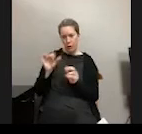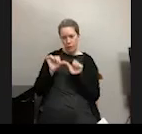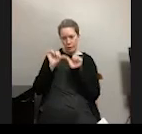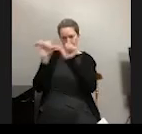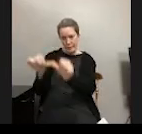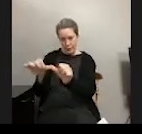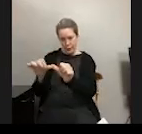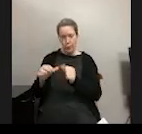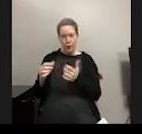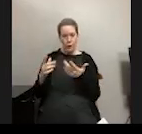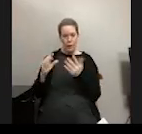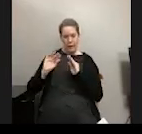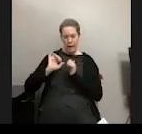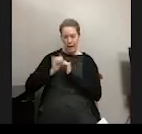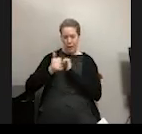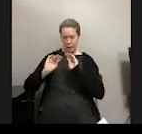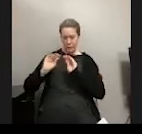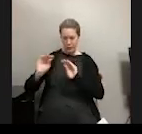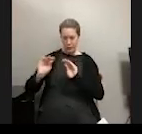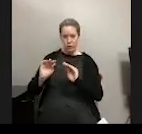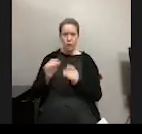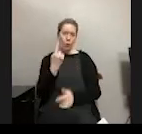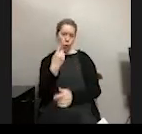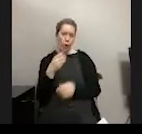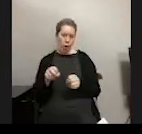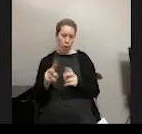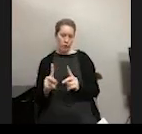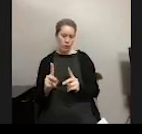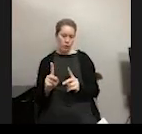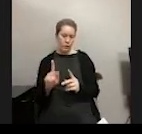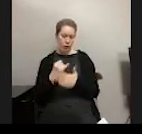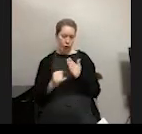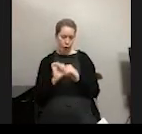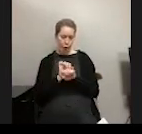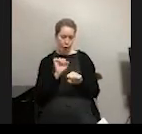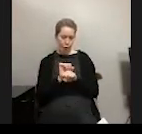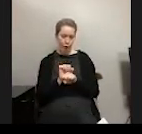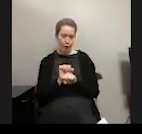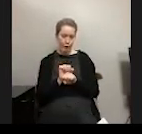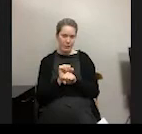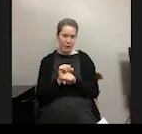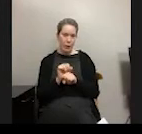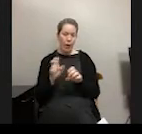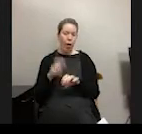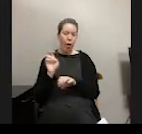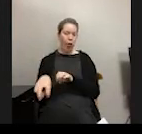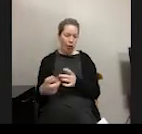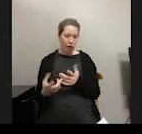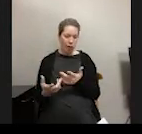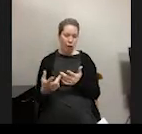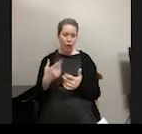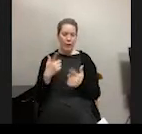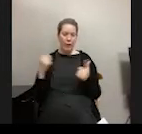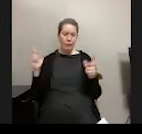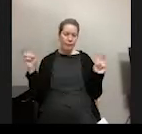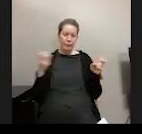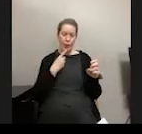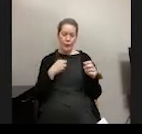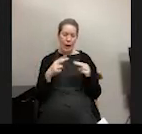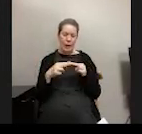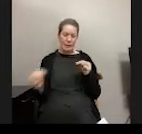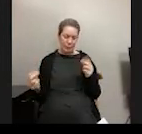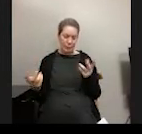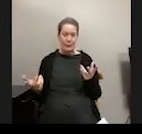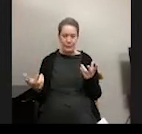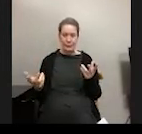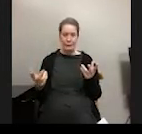to, one of the opportunities with Artworks is that we're cutting through some of the red tape at City Hall, advancing, it was so nice to hear Lisa, you talk about how the Artworks